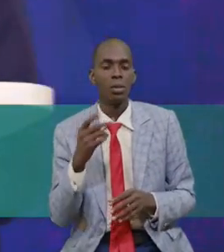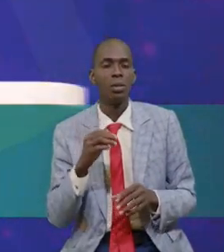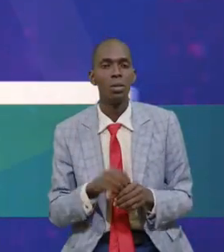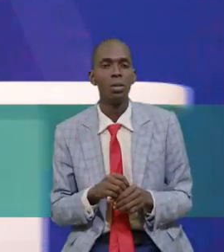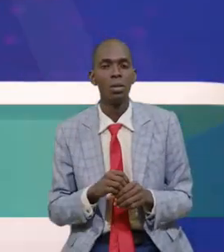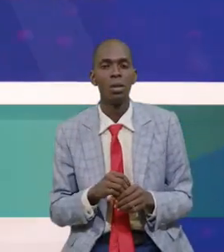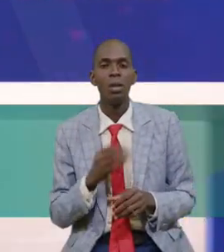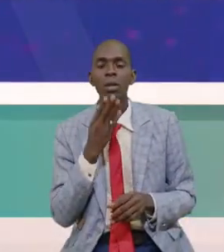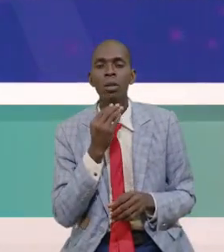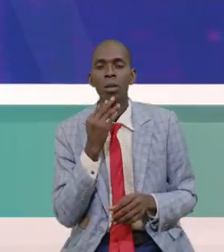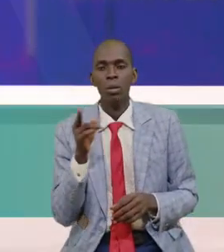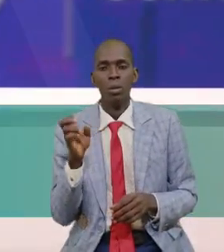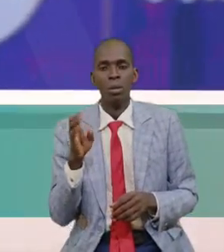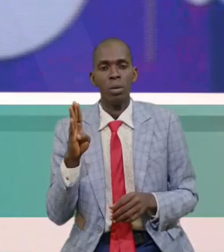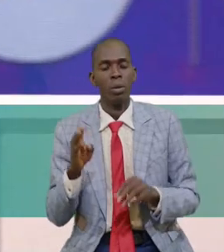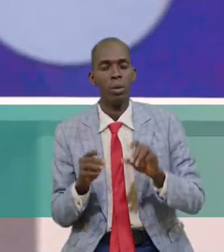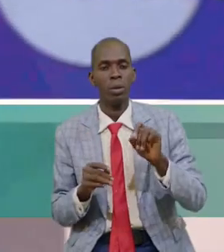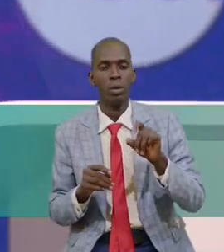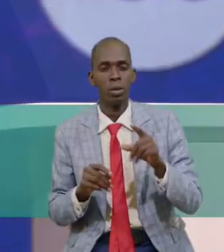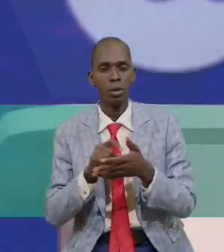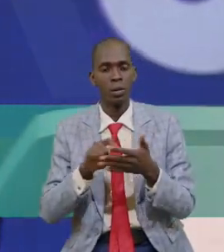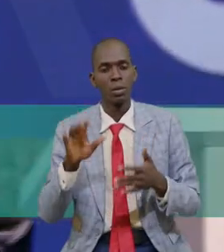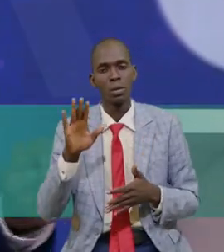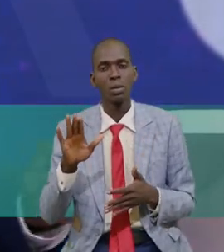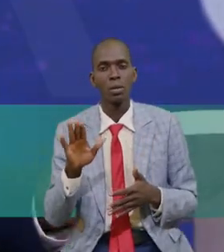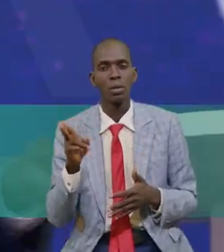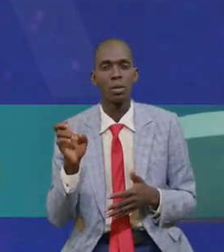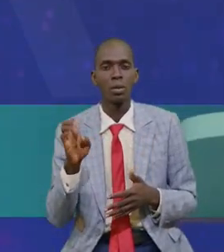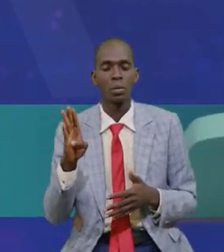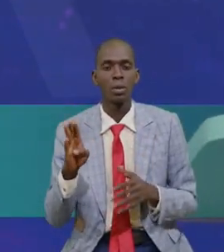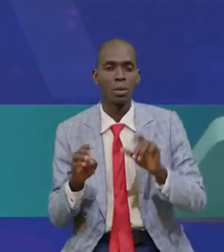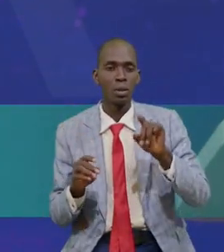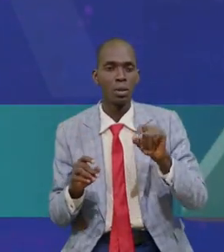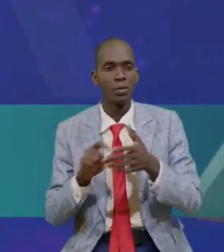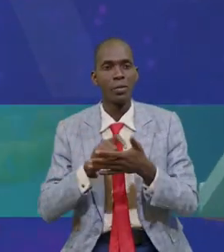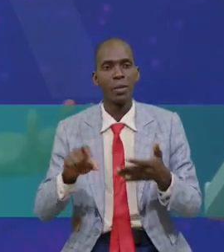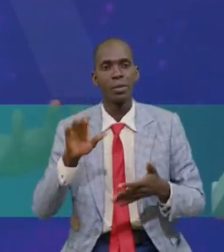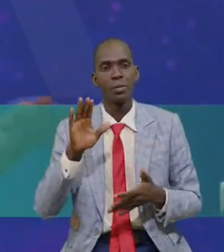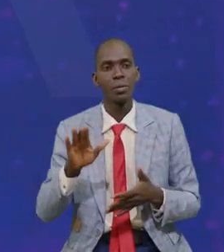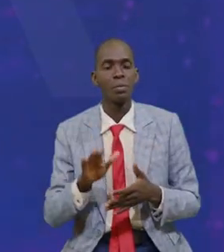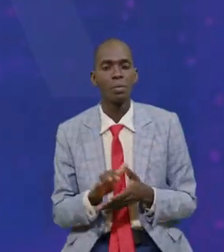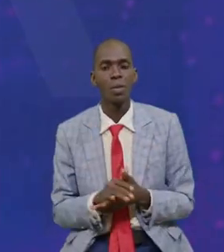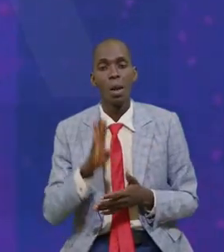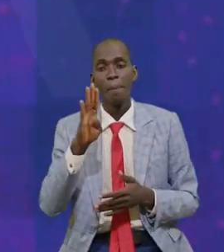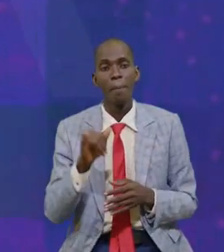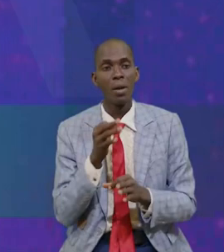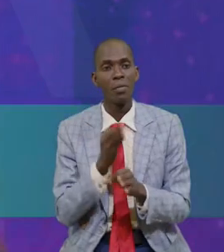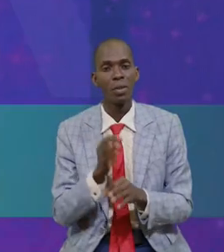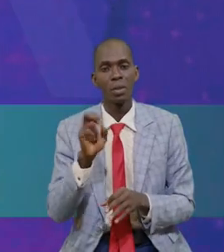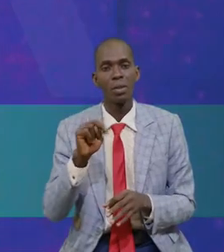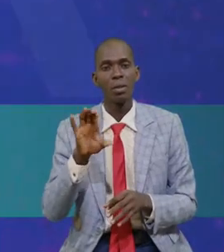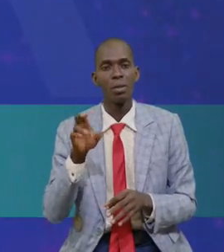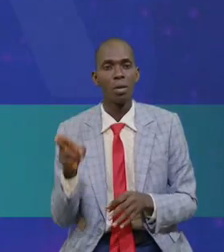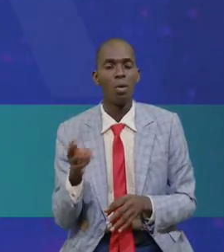Hebrews chapter 11, verse 5. In Hebrews chapter 11, verse 5, by faith Enoch